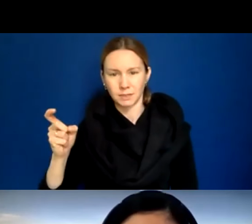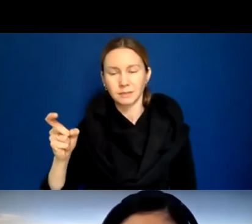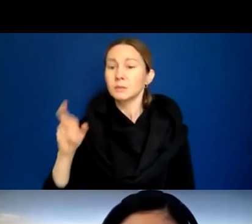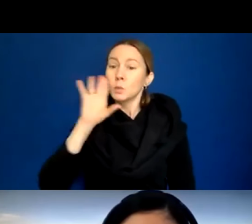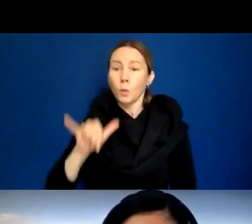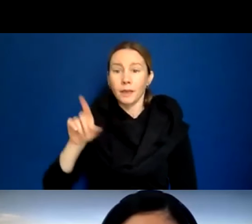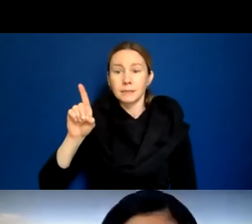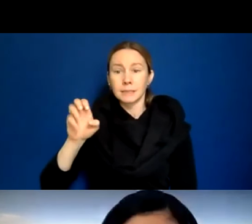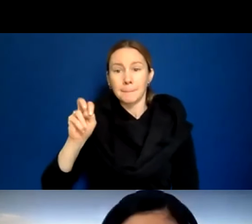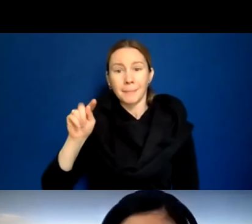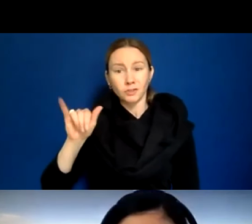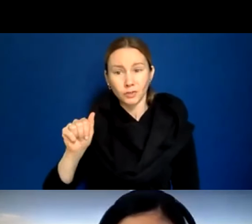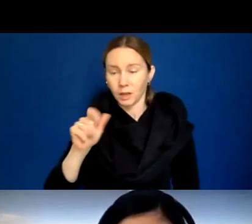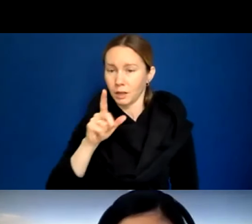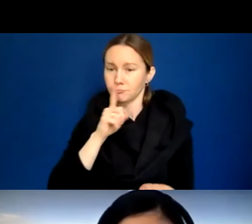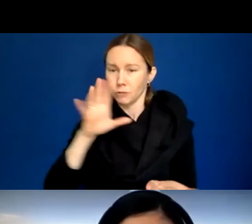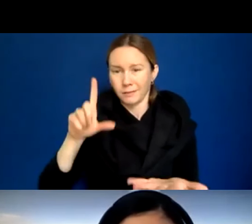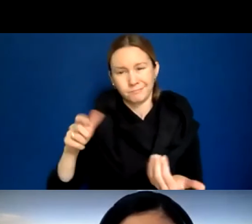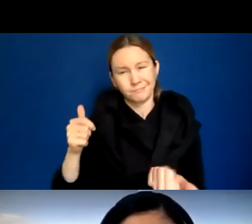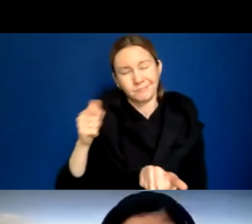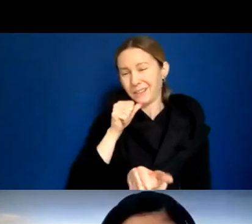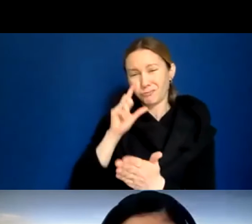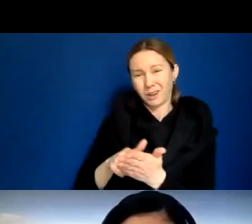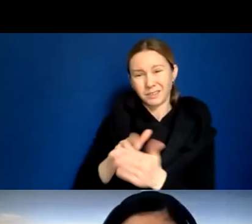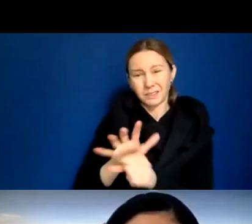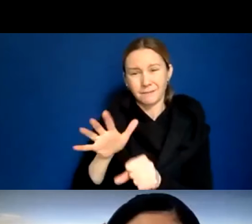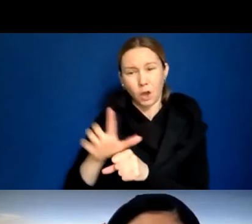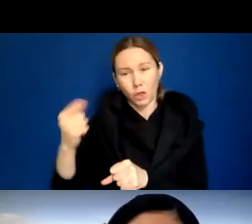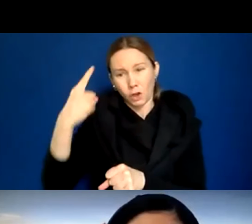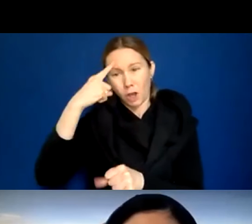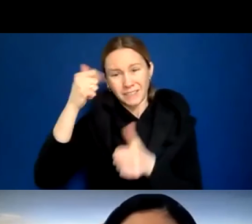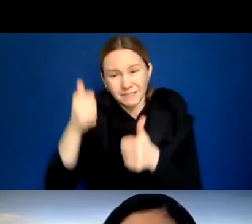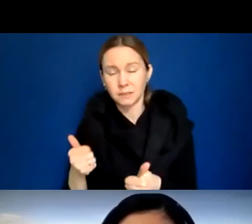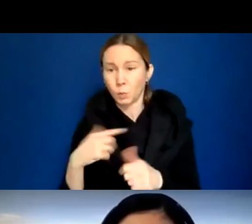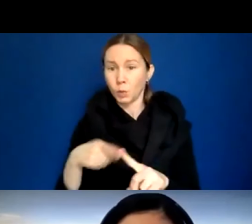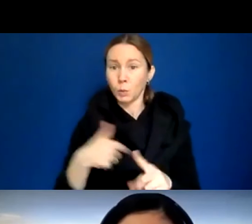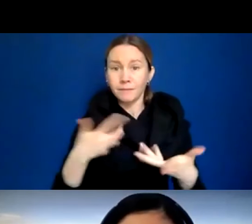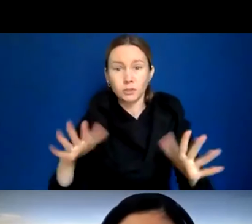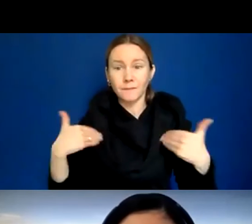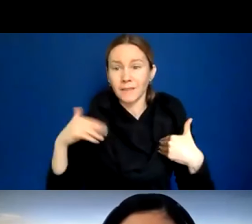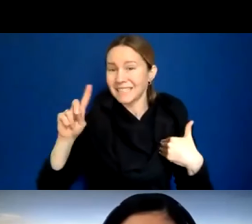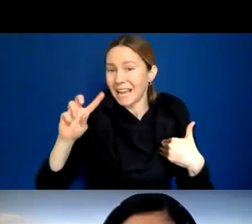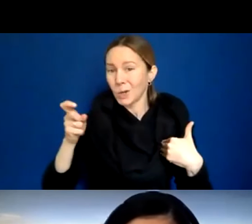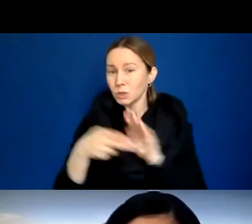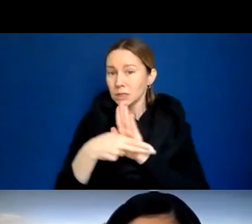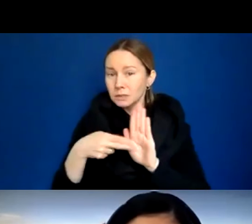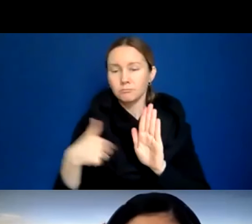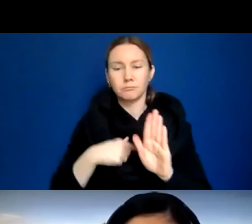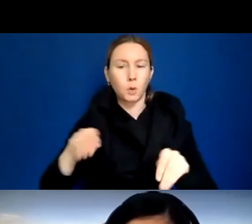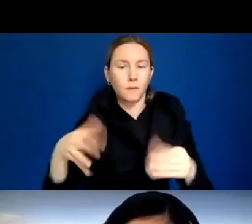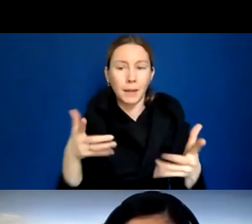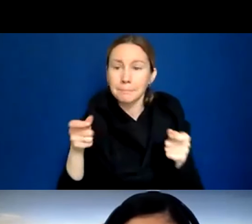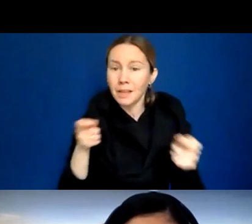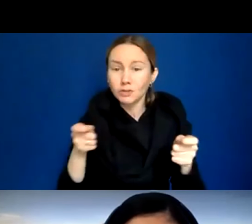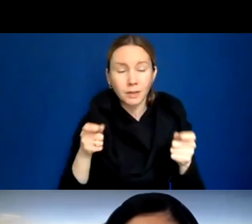dementia and cognitive impairment in general is underrecognized. And once we have a diagnosis, we're able to provide management of